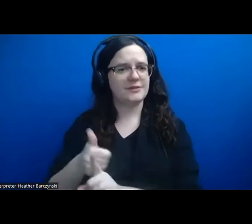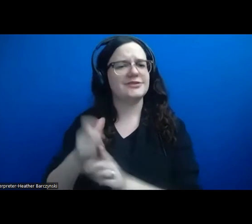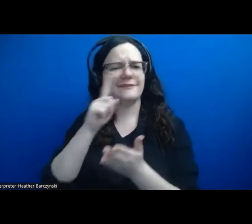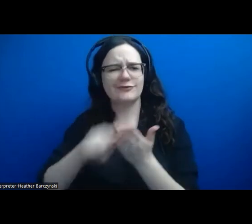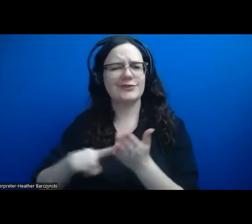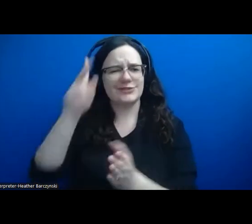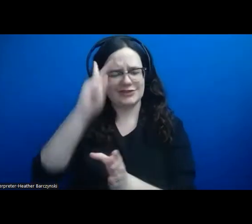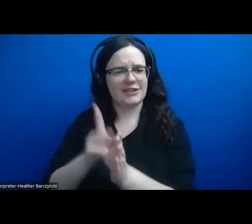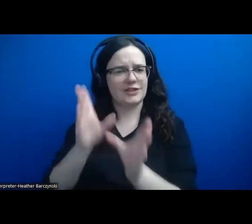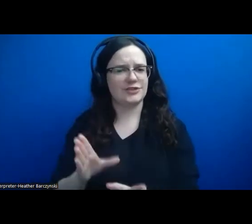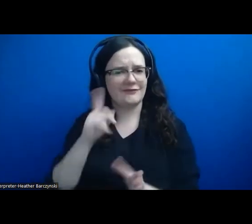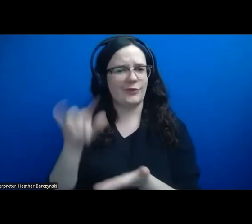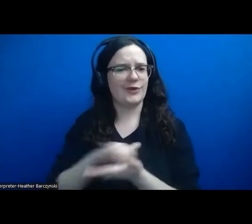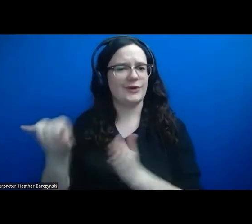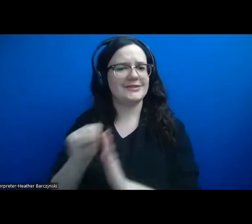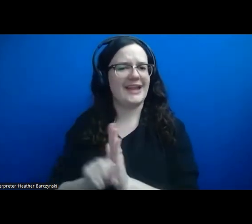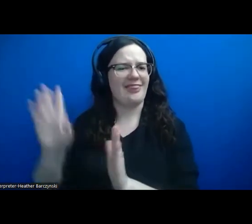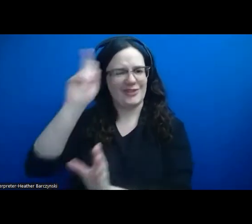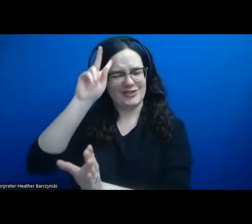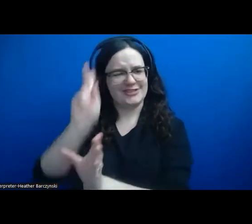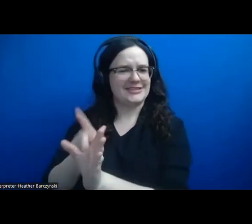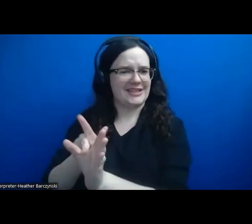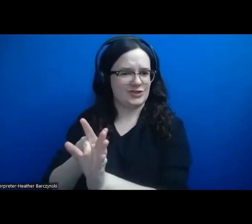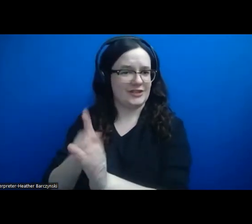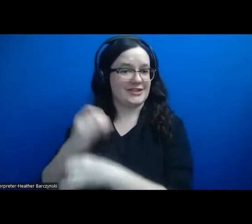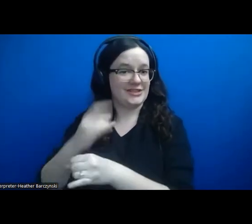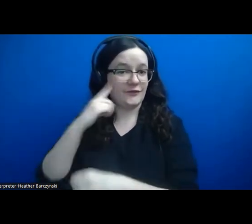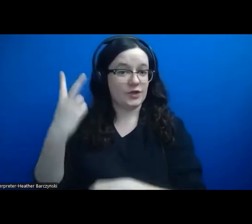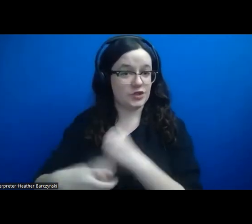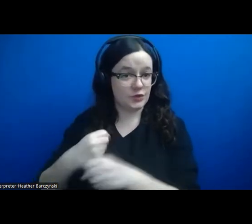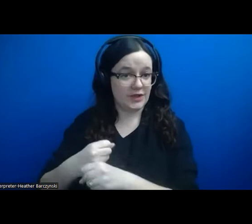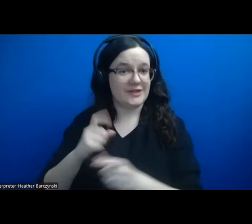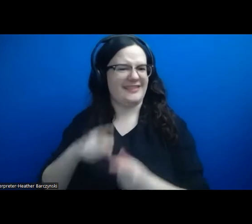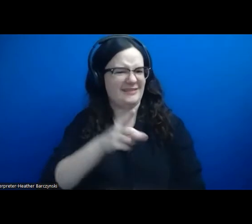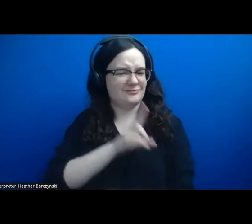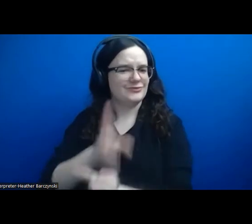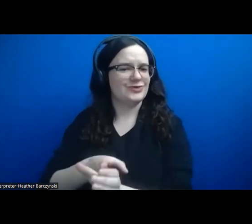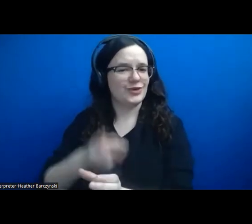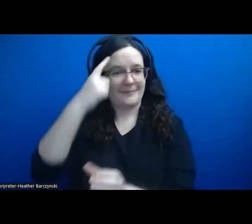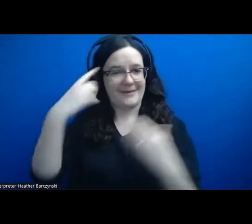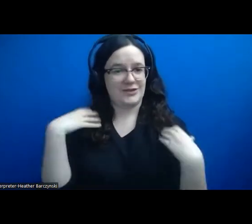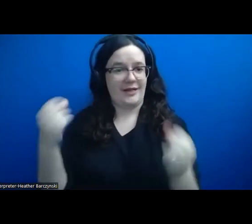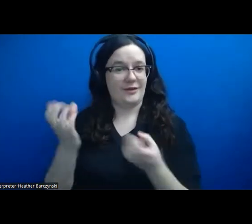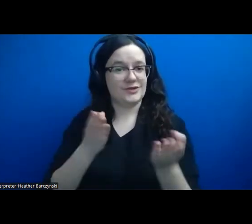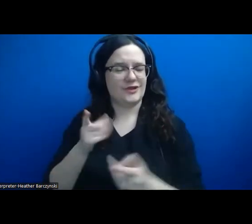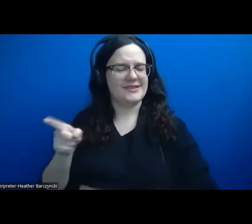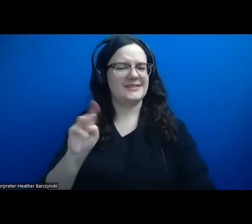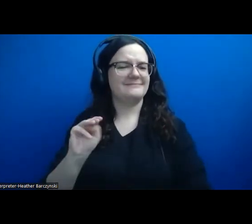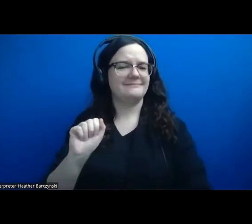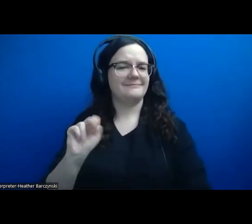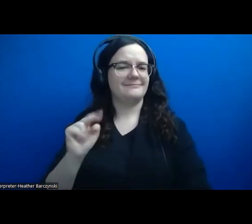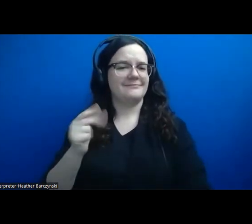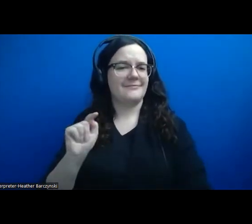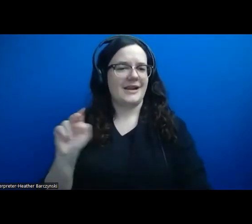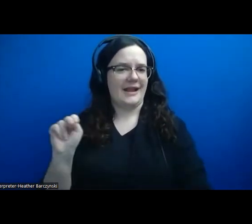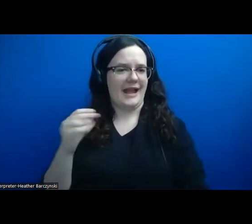Psychiatric Institute for 2 years before joining the mental health service at the Manhattan campus of the VA New York Harbor